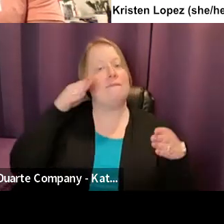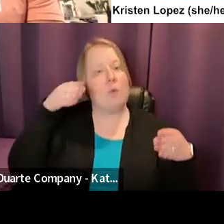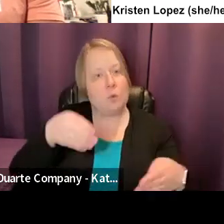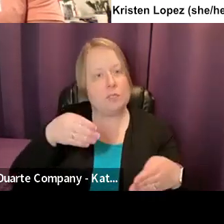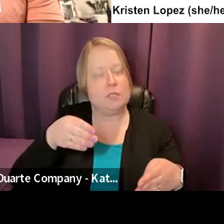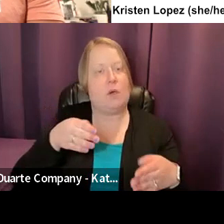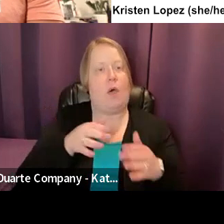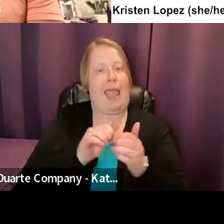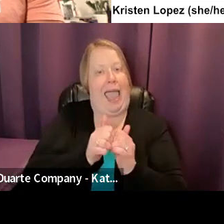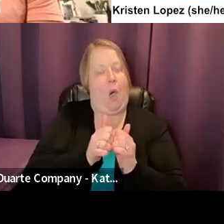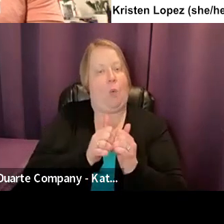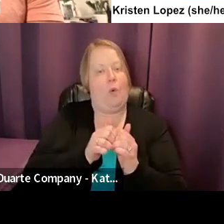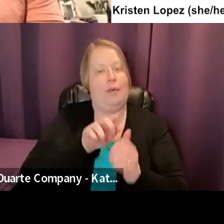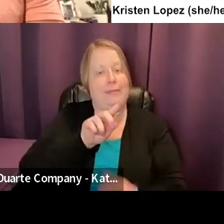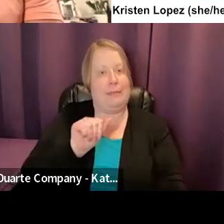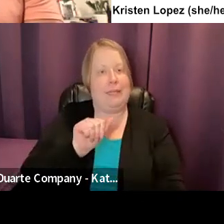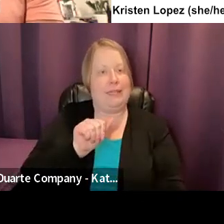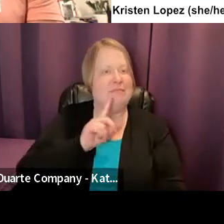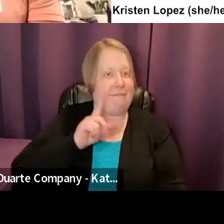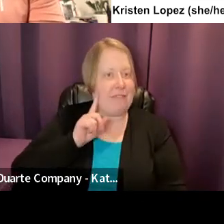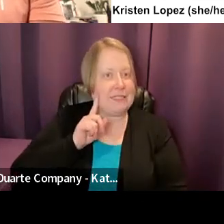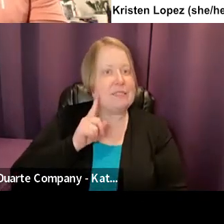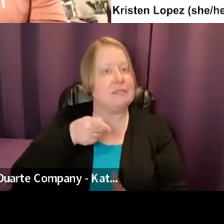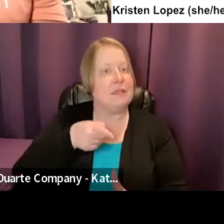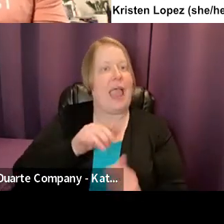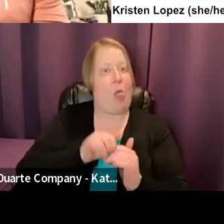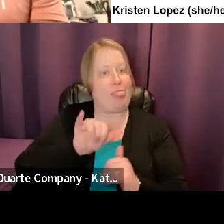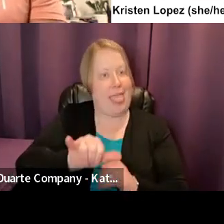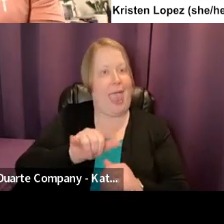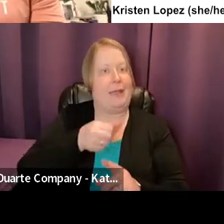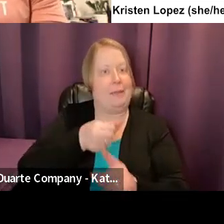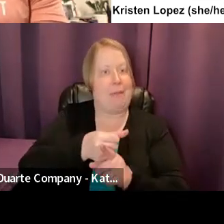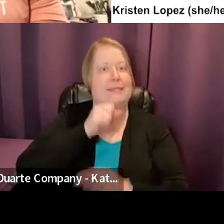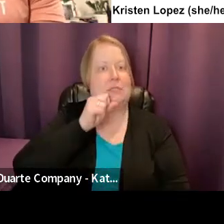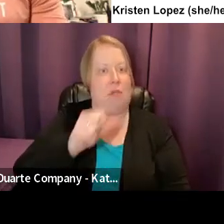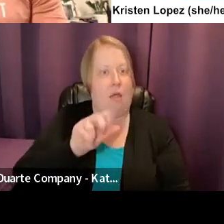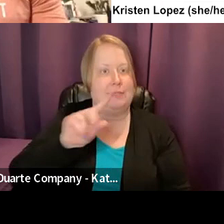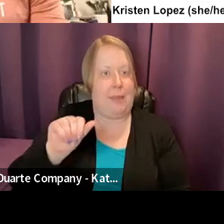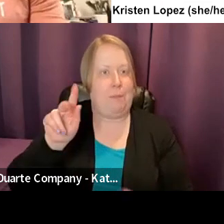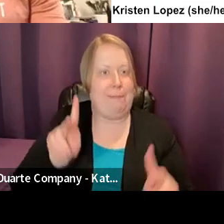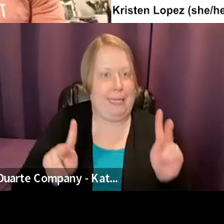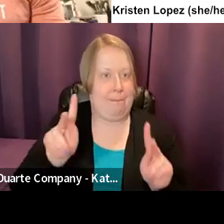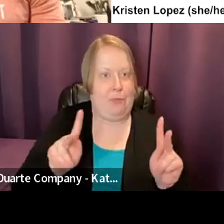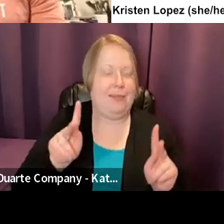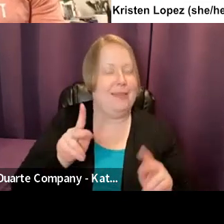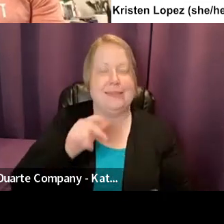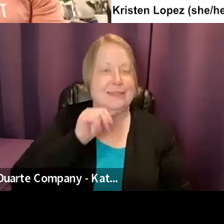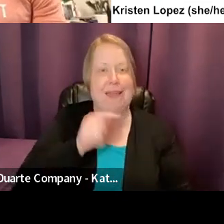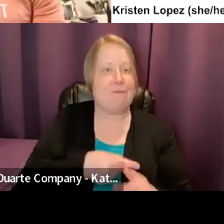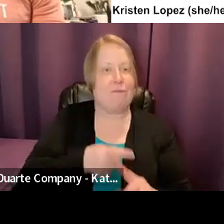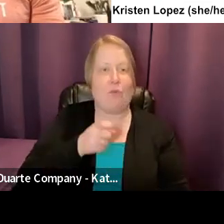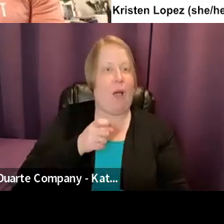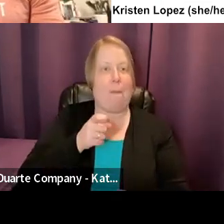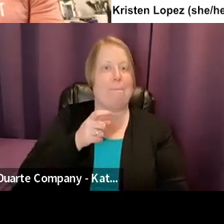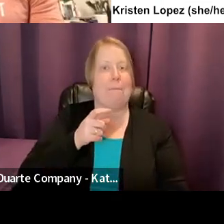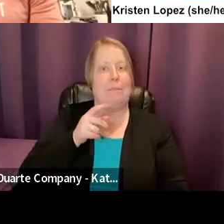disability, deafness, how that affects non-disabled people. It's not from the perception